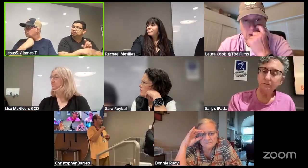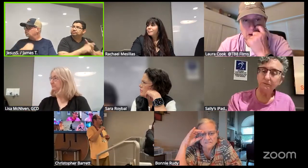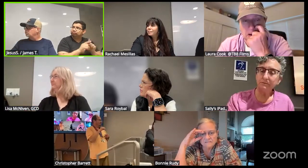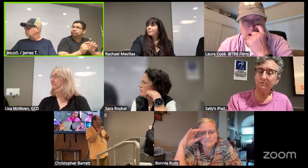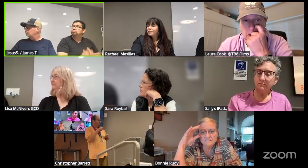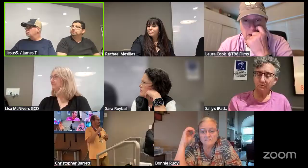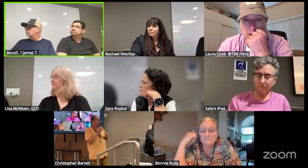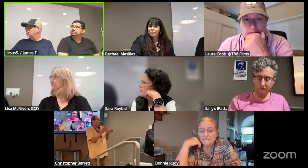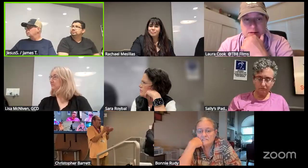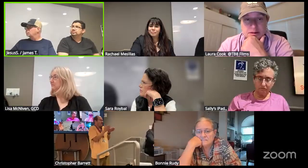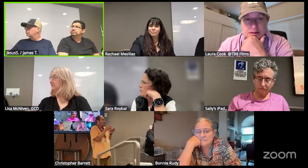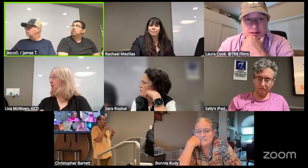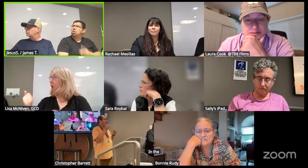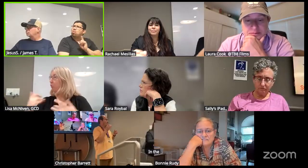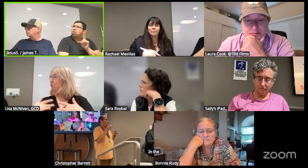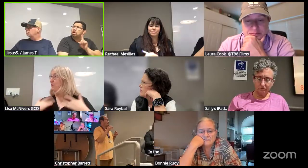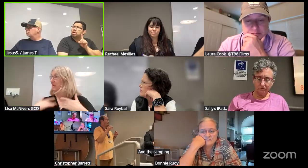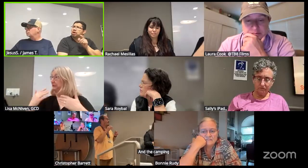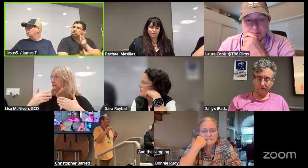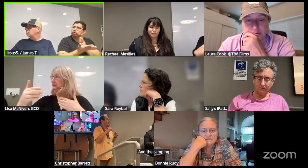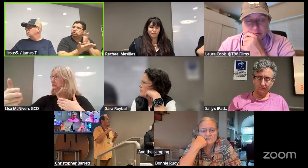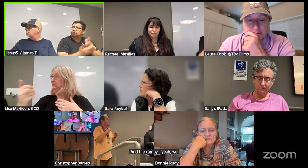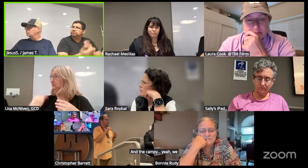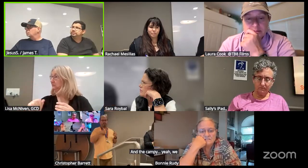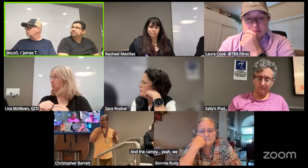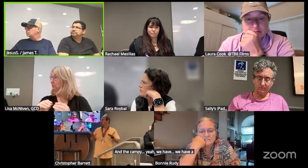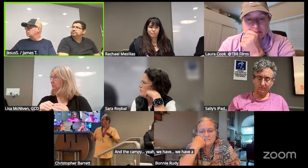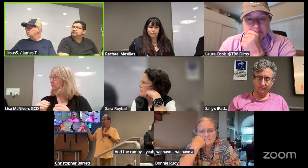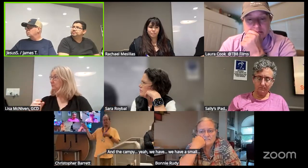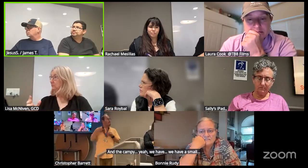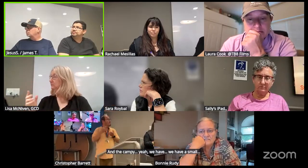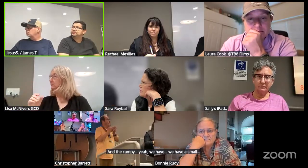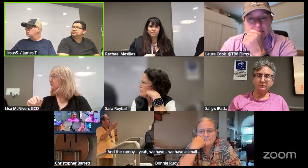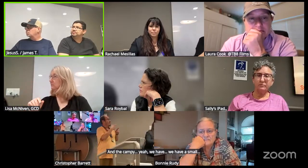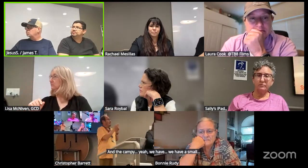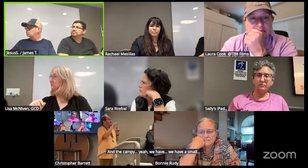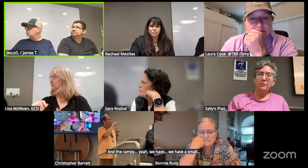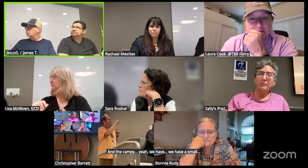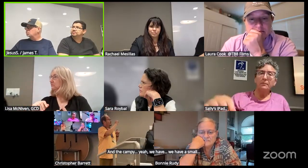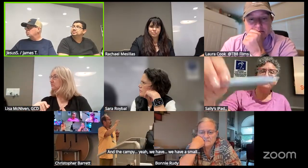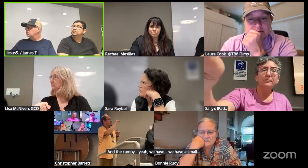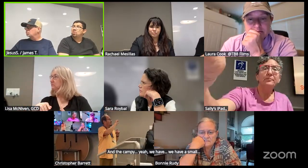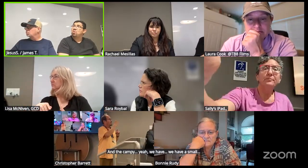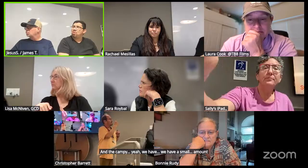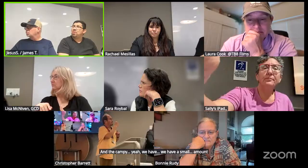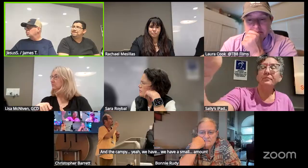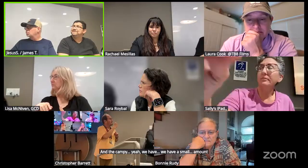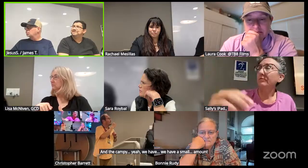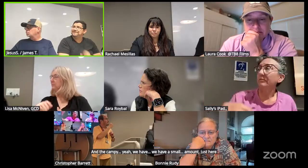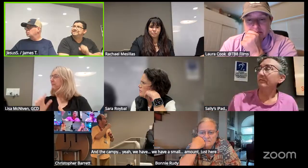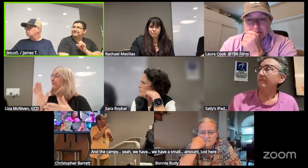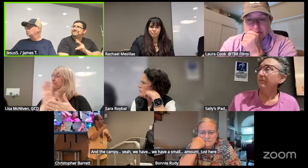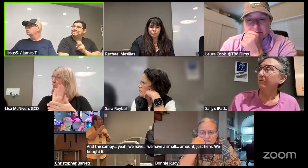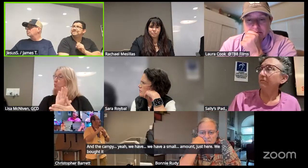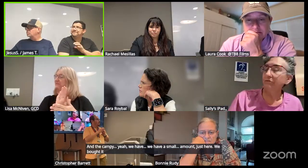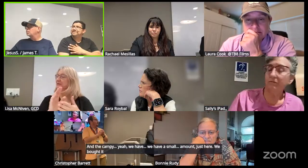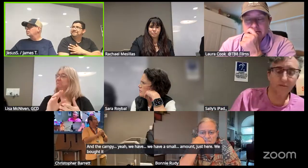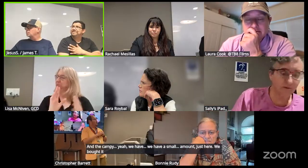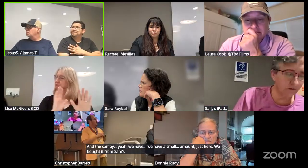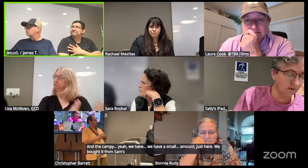And the candy, yeah, we have a small amount, just here. We bought it from Sam's